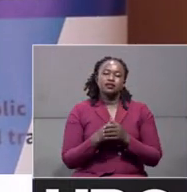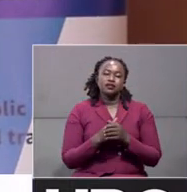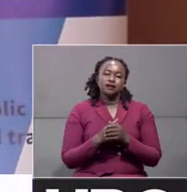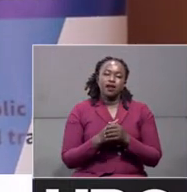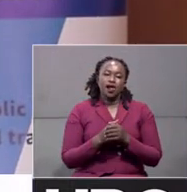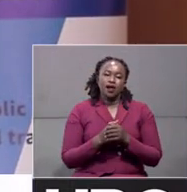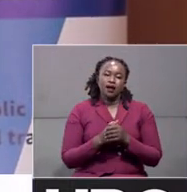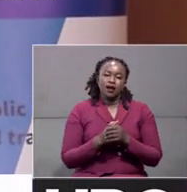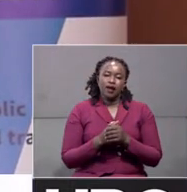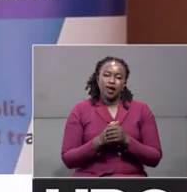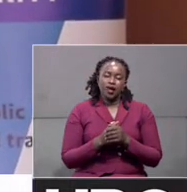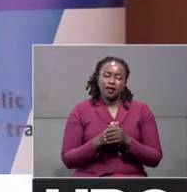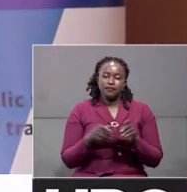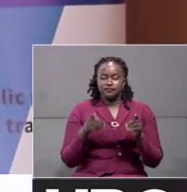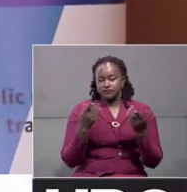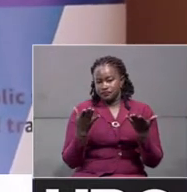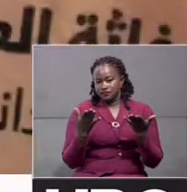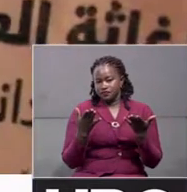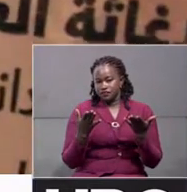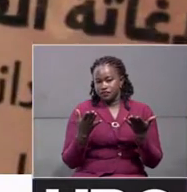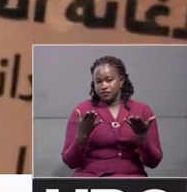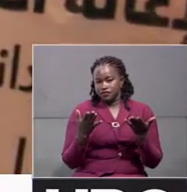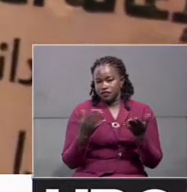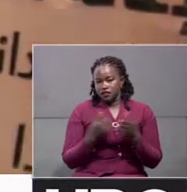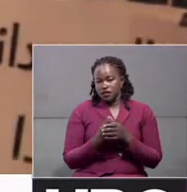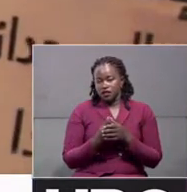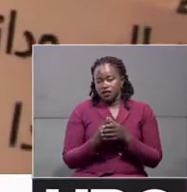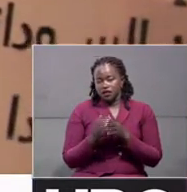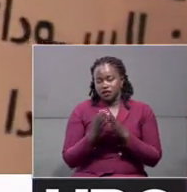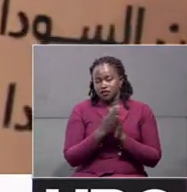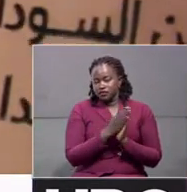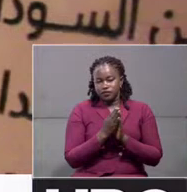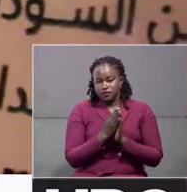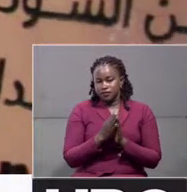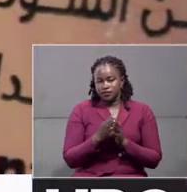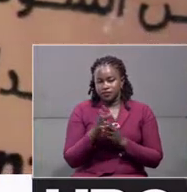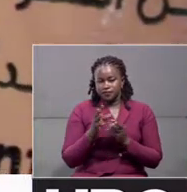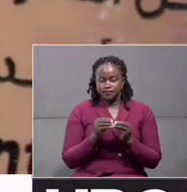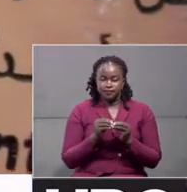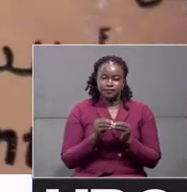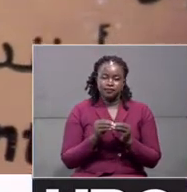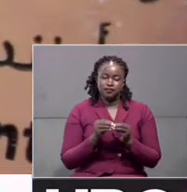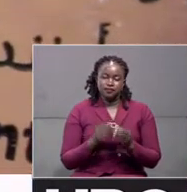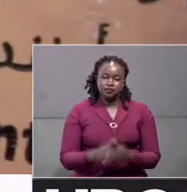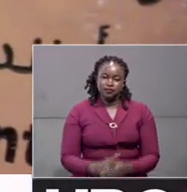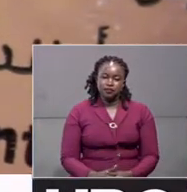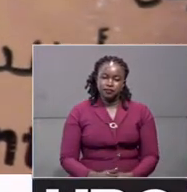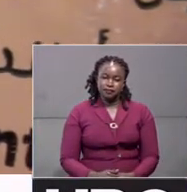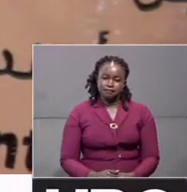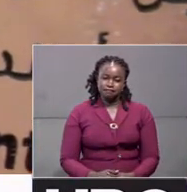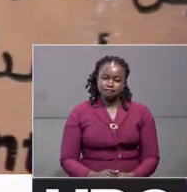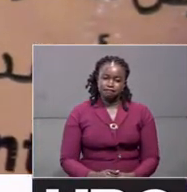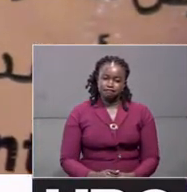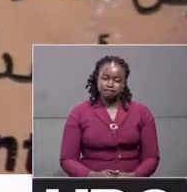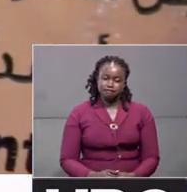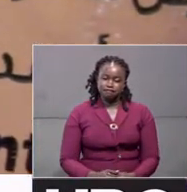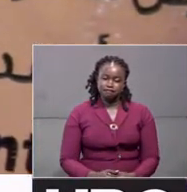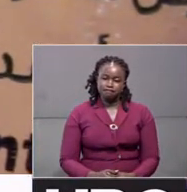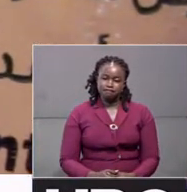and the concerned authorities. Sudat Kaye, UBC News.